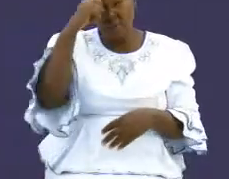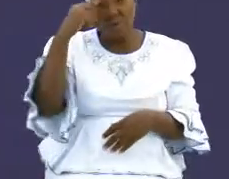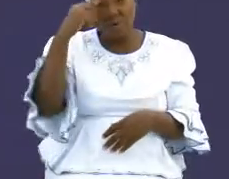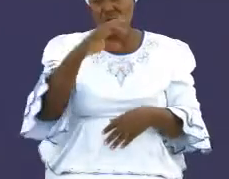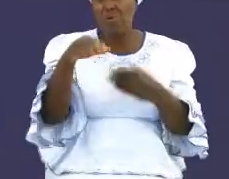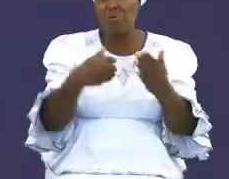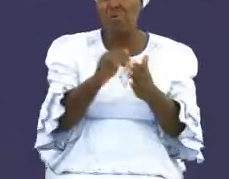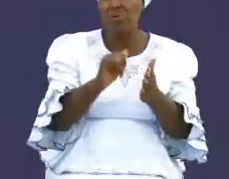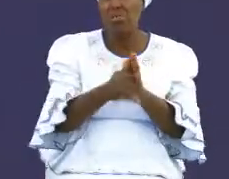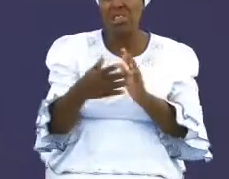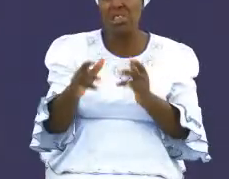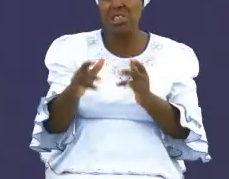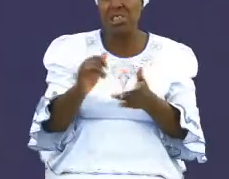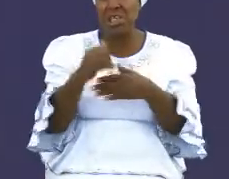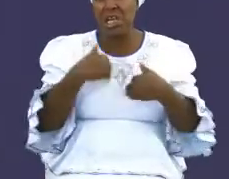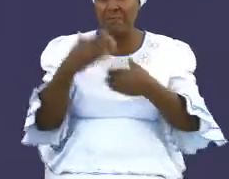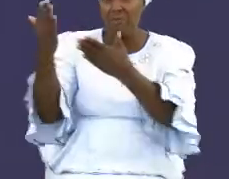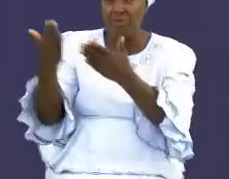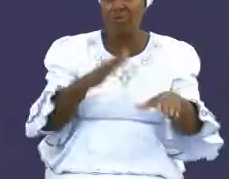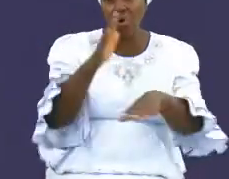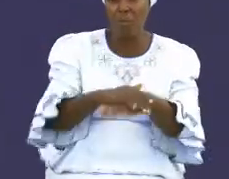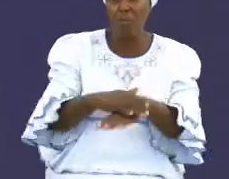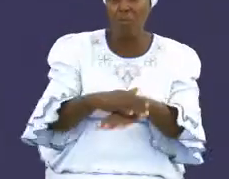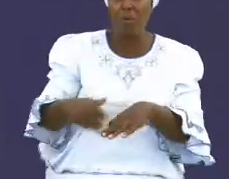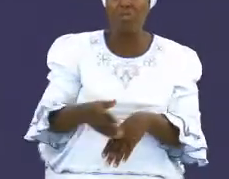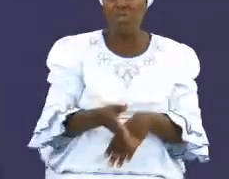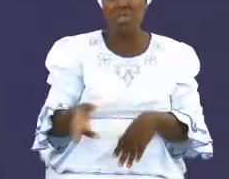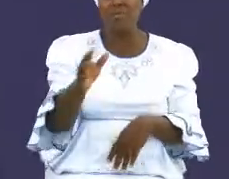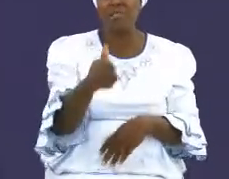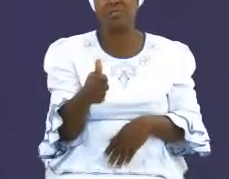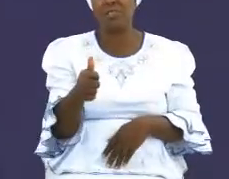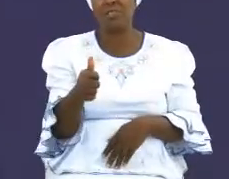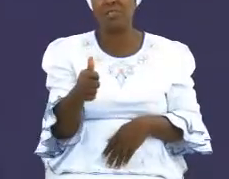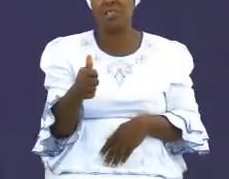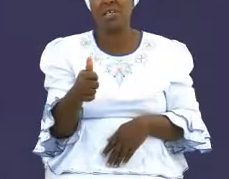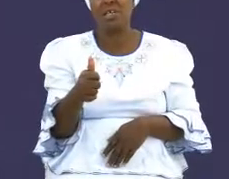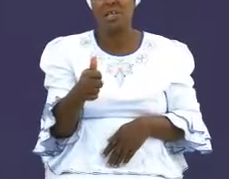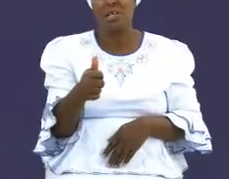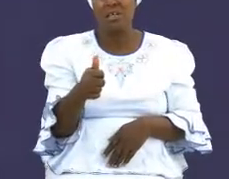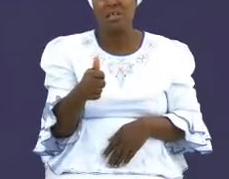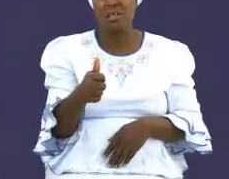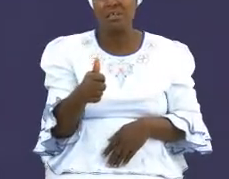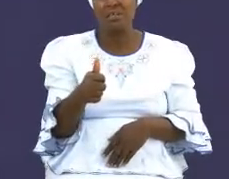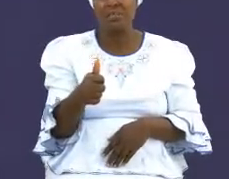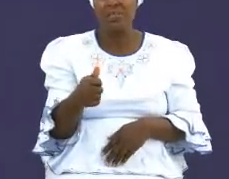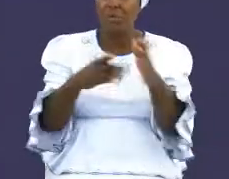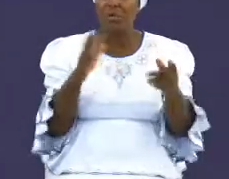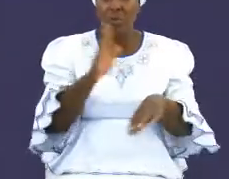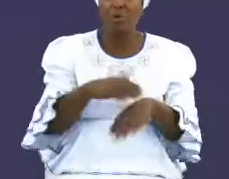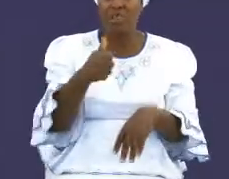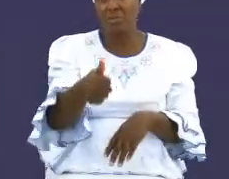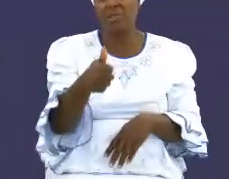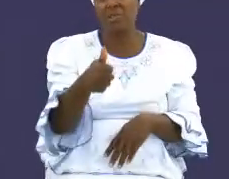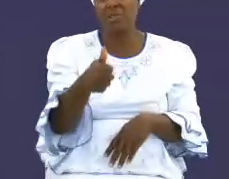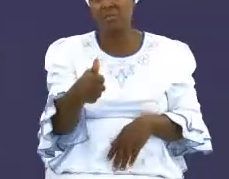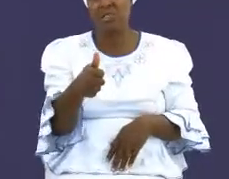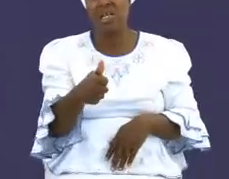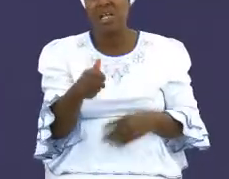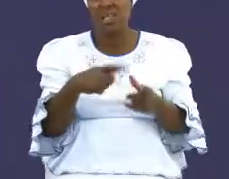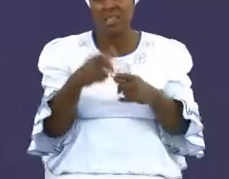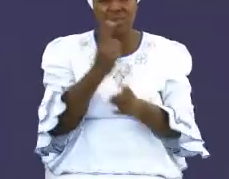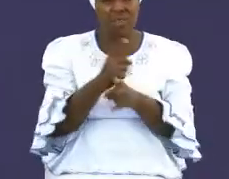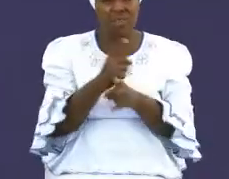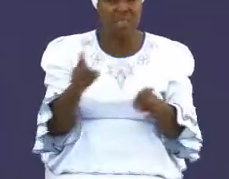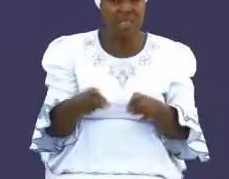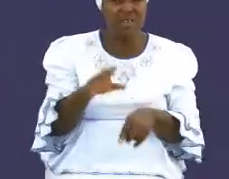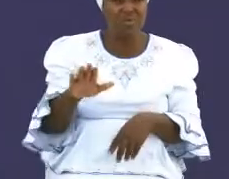upon themselves. Like the children of Israel, they murmured and they grumbled, and then the serpents came biting them